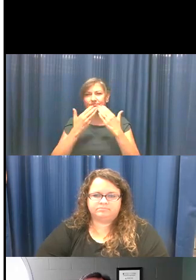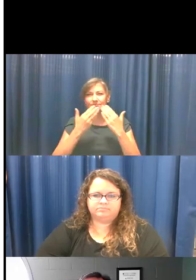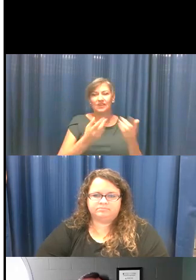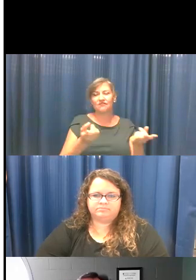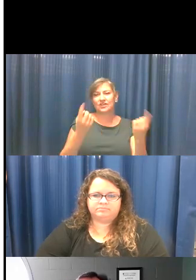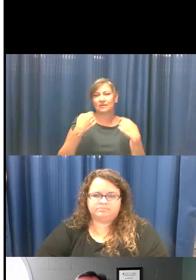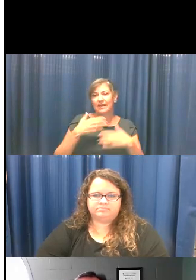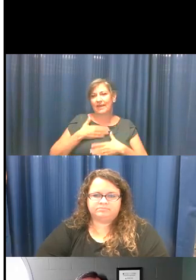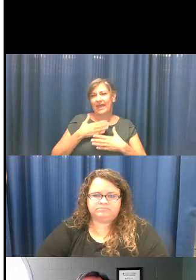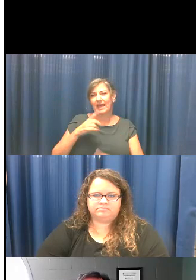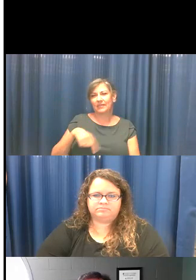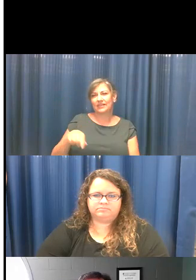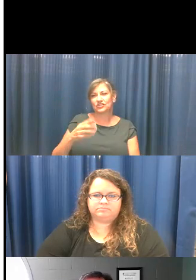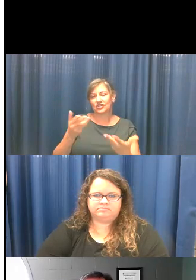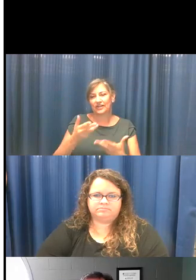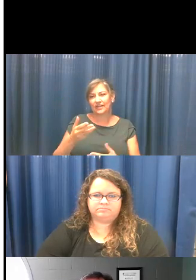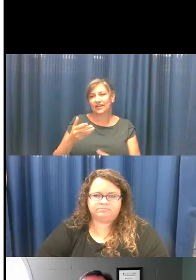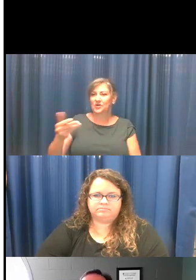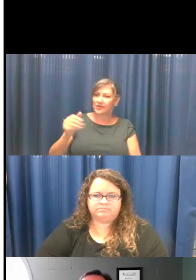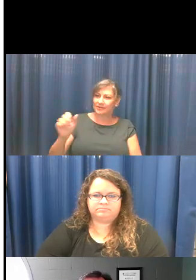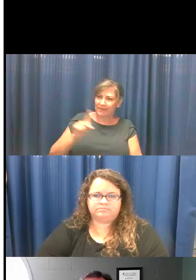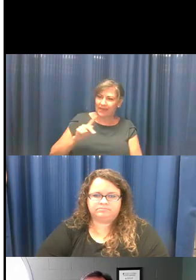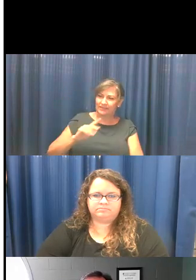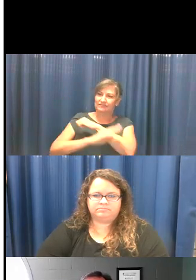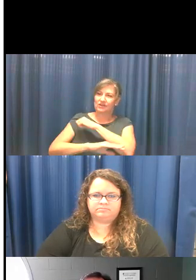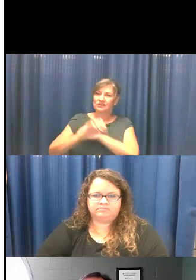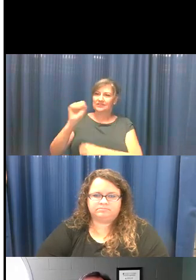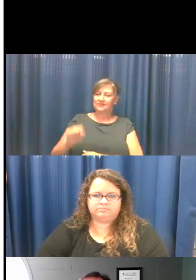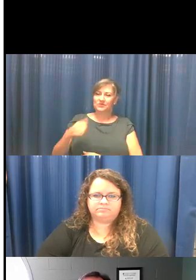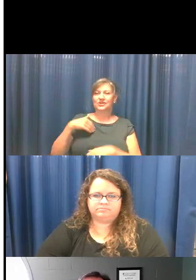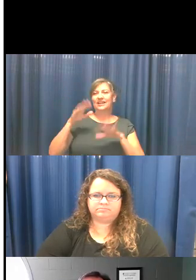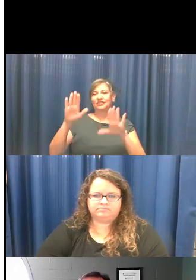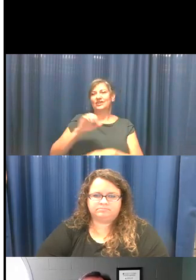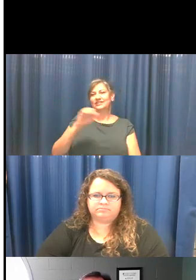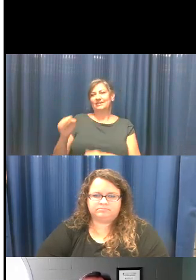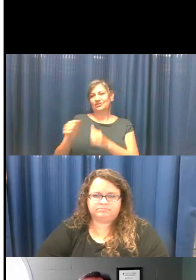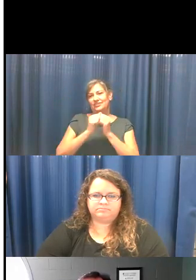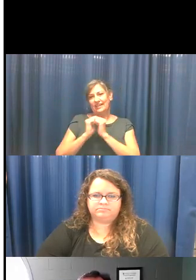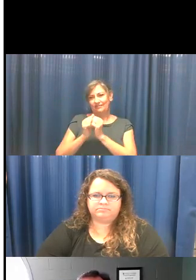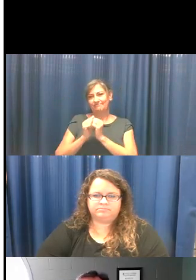glad you're here. Welcome back to fall semester. We're going to have a great semester together.